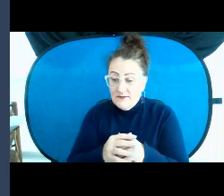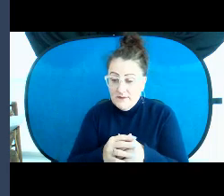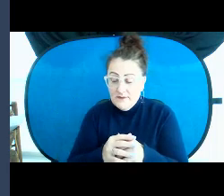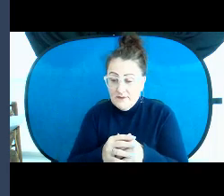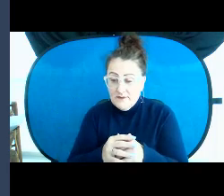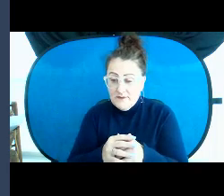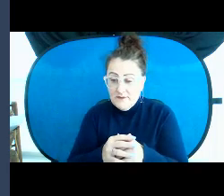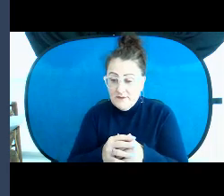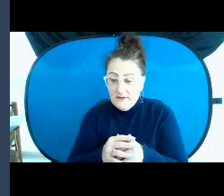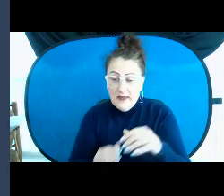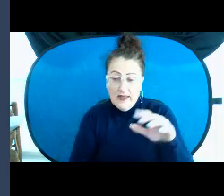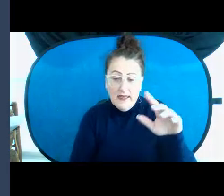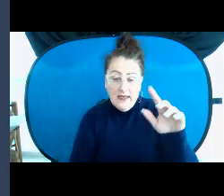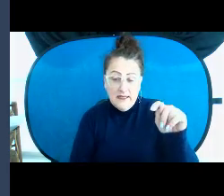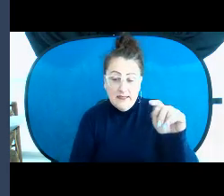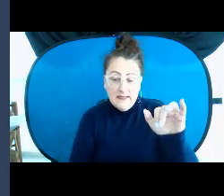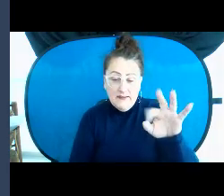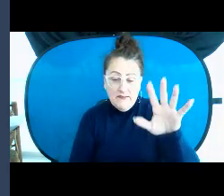Commissioner Tiffany.